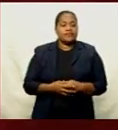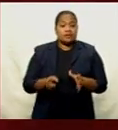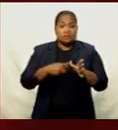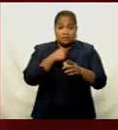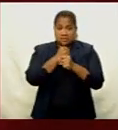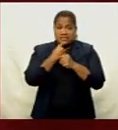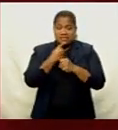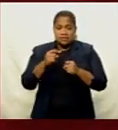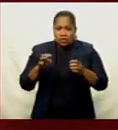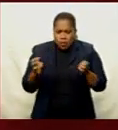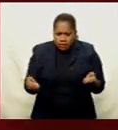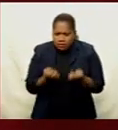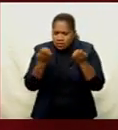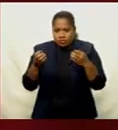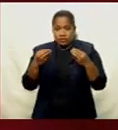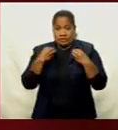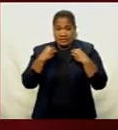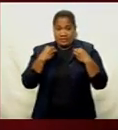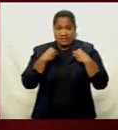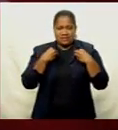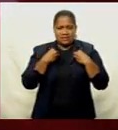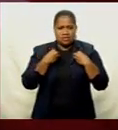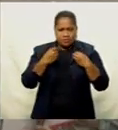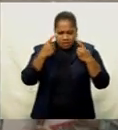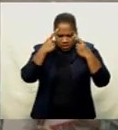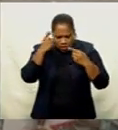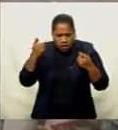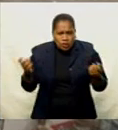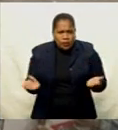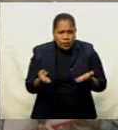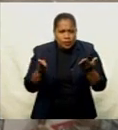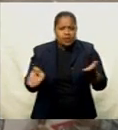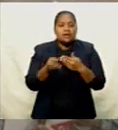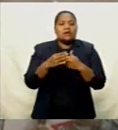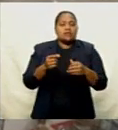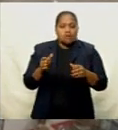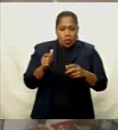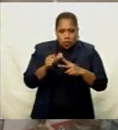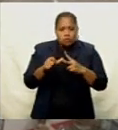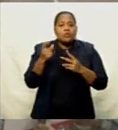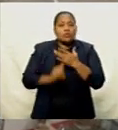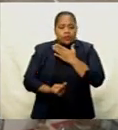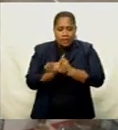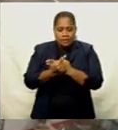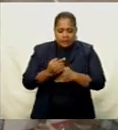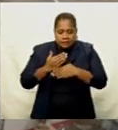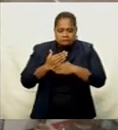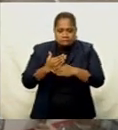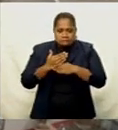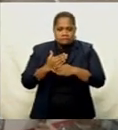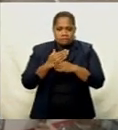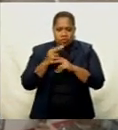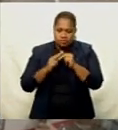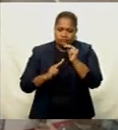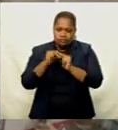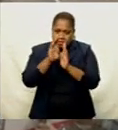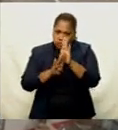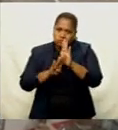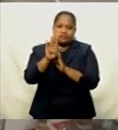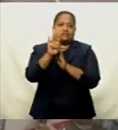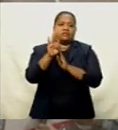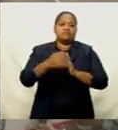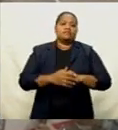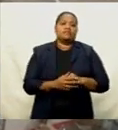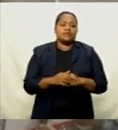are encouraging businesses to be innovative, they're also playing their part to build back better. We have been expending some funds in